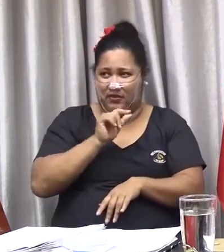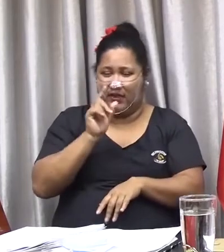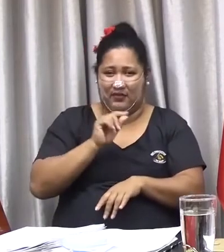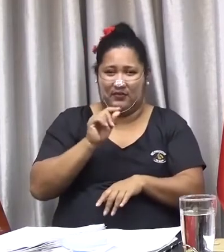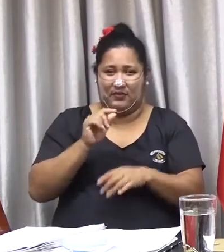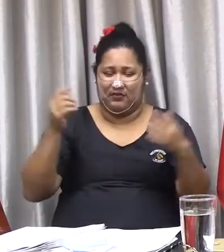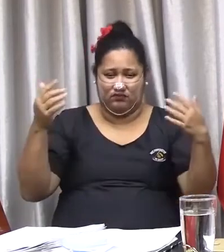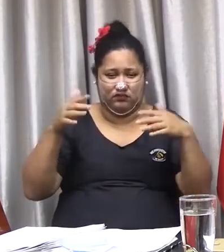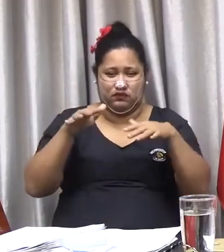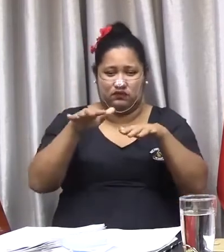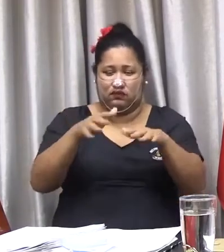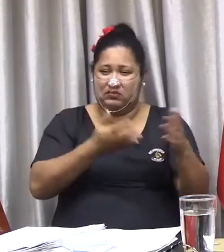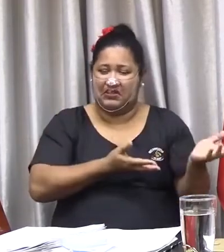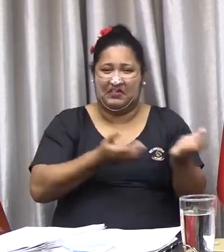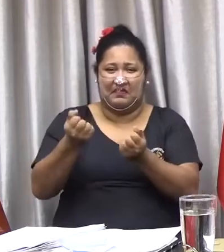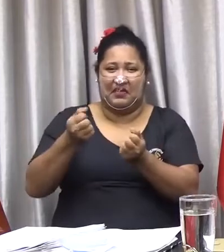in public places.